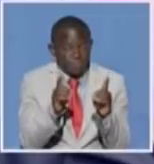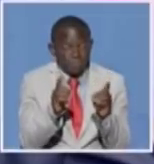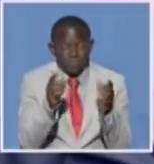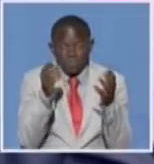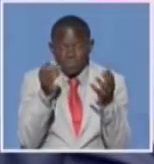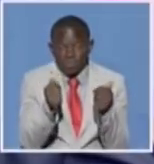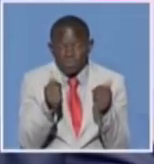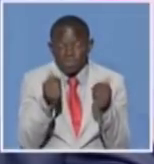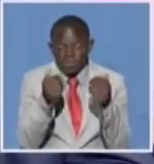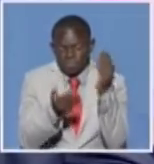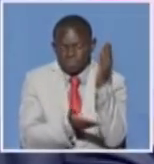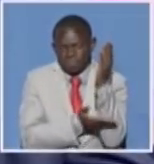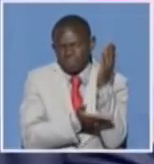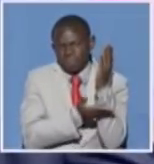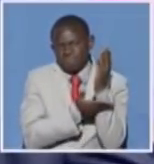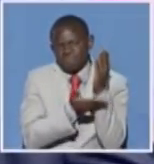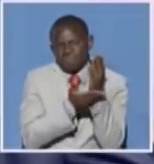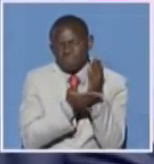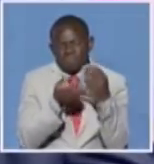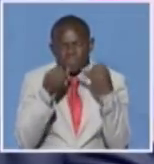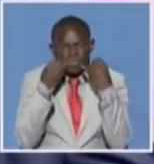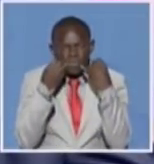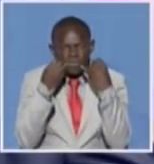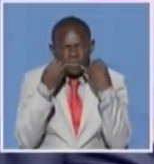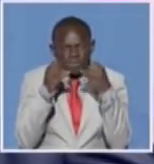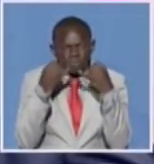information management by introducing,